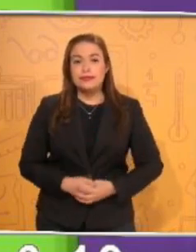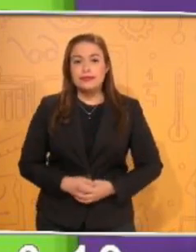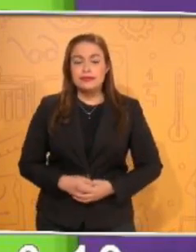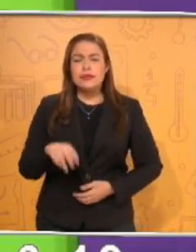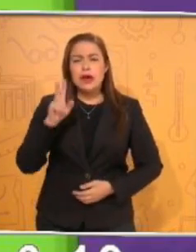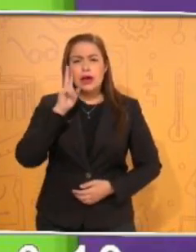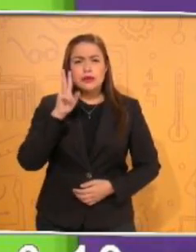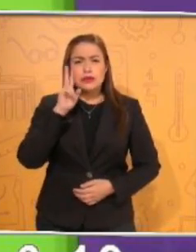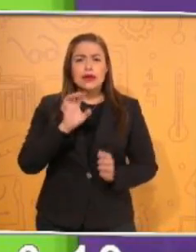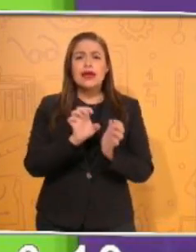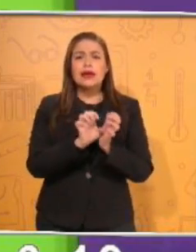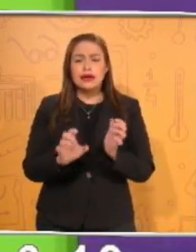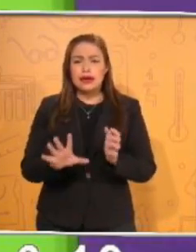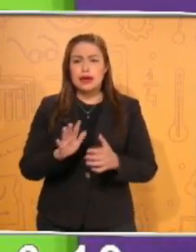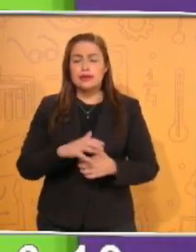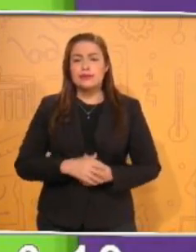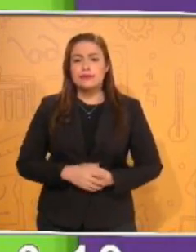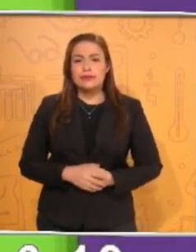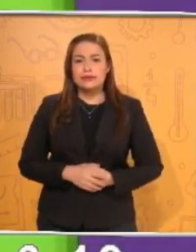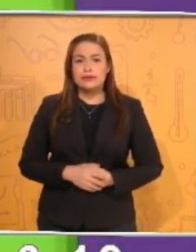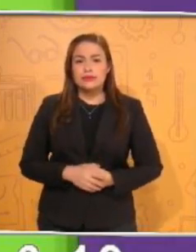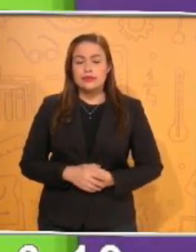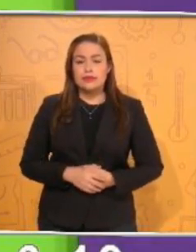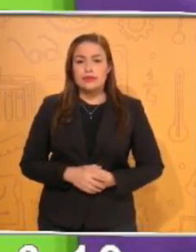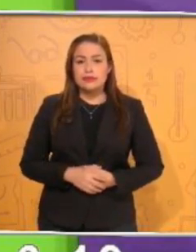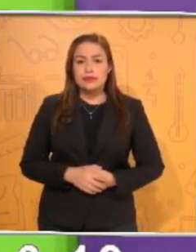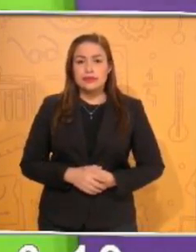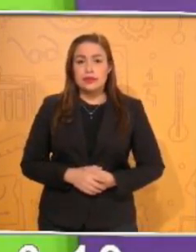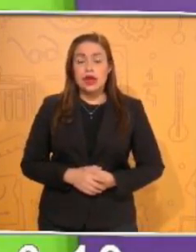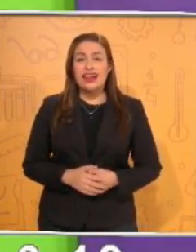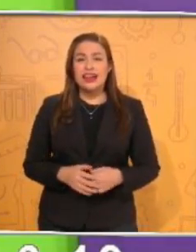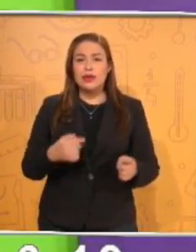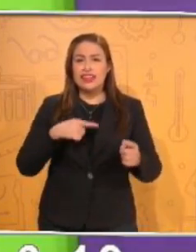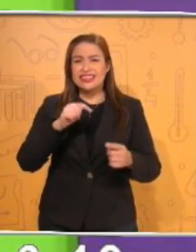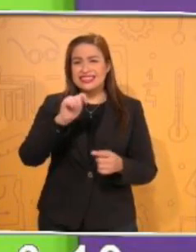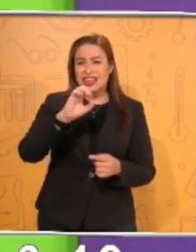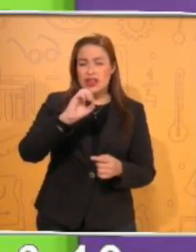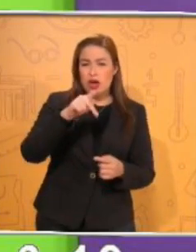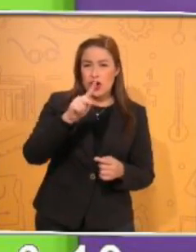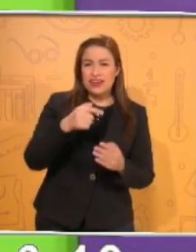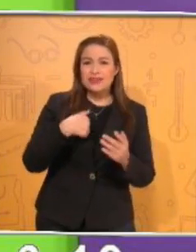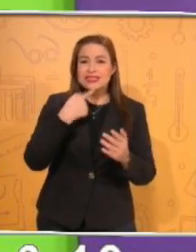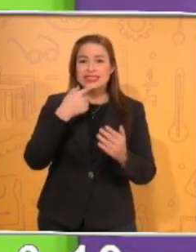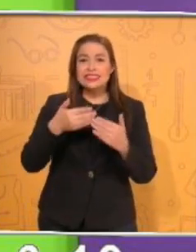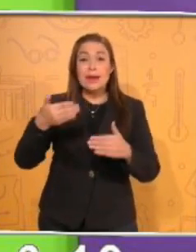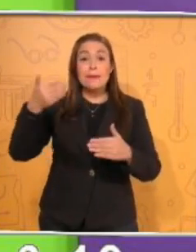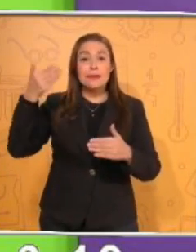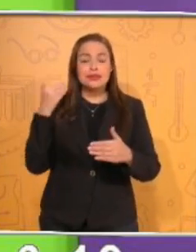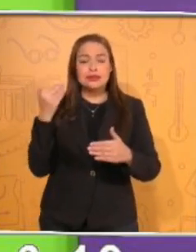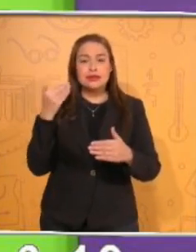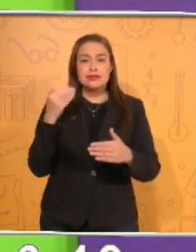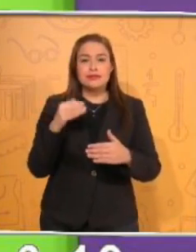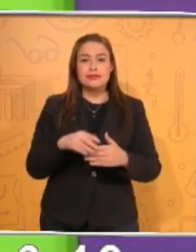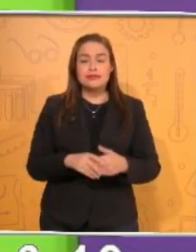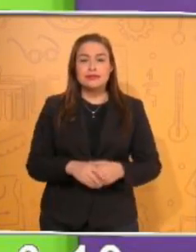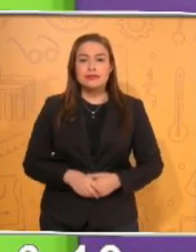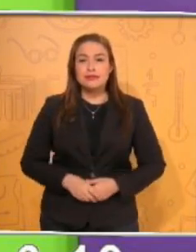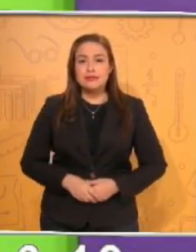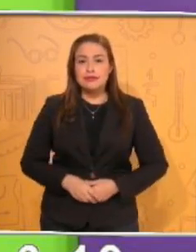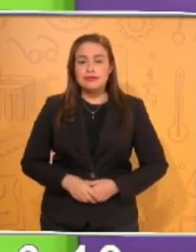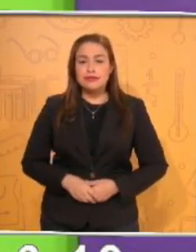examples, talk, and then we have in past, talked. The addition of the